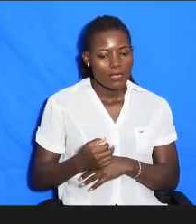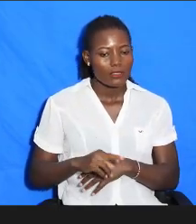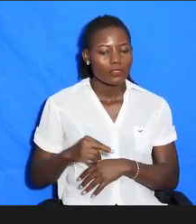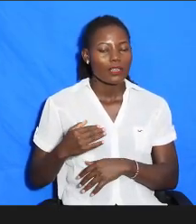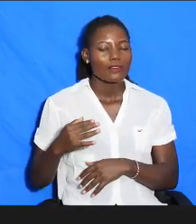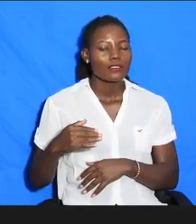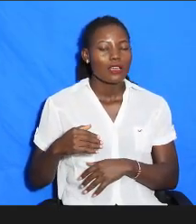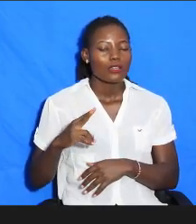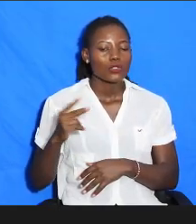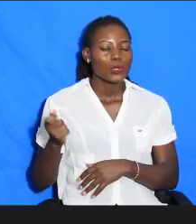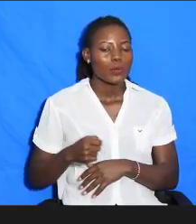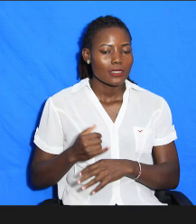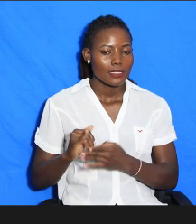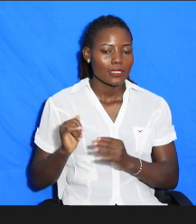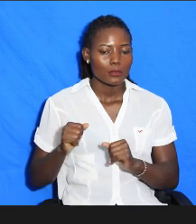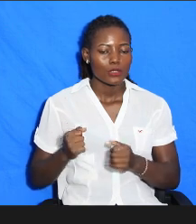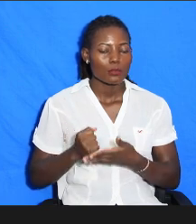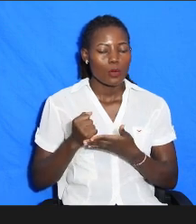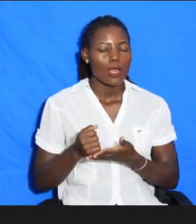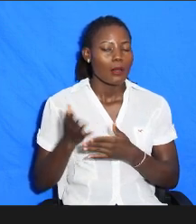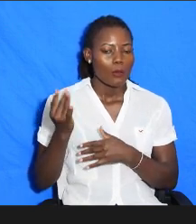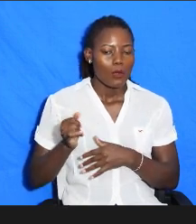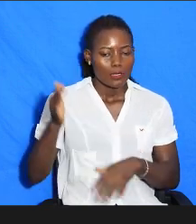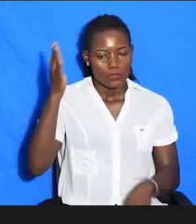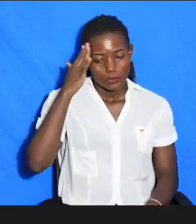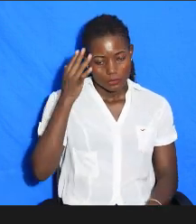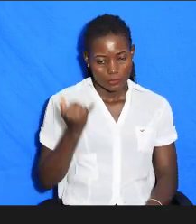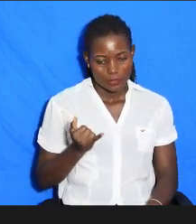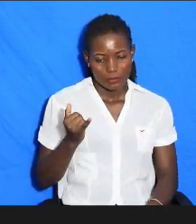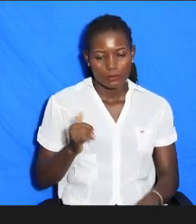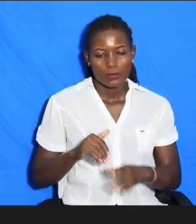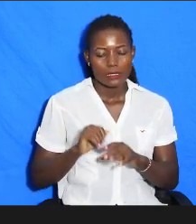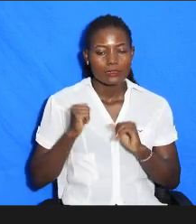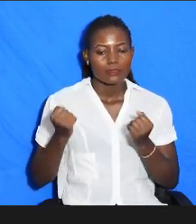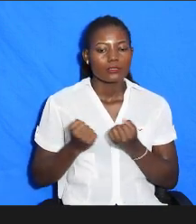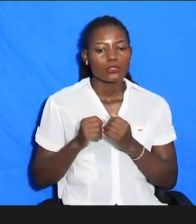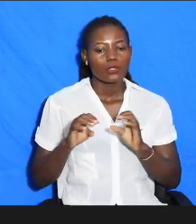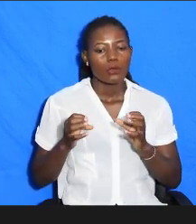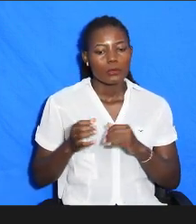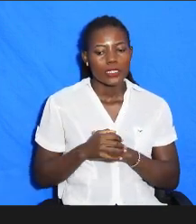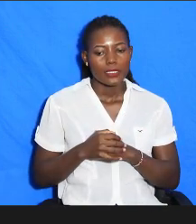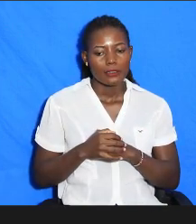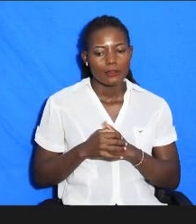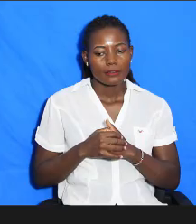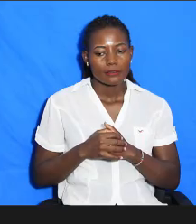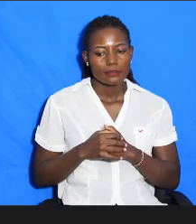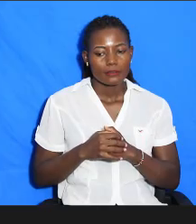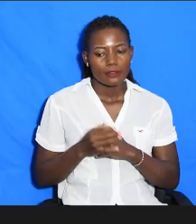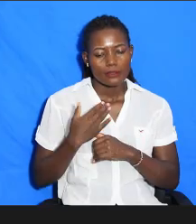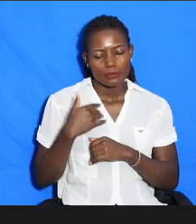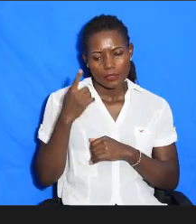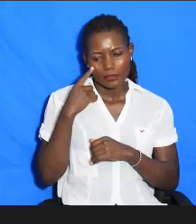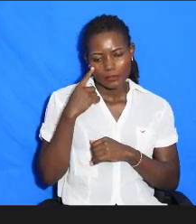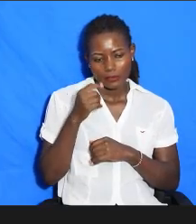2 months, that can really help because, nowadays things on social media is what we are seeing. Because I've been